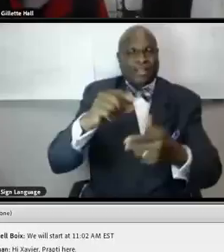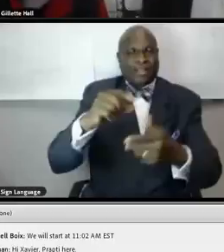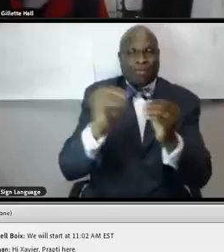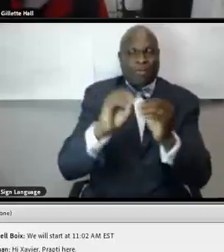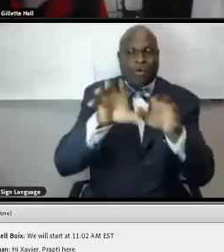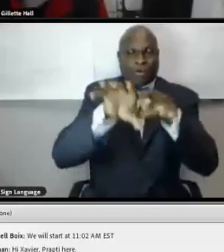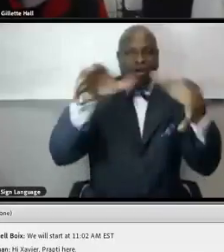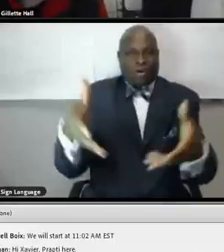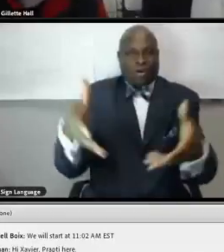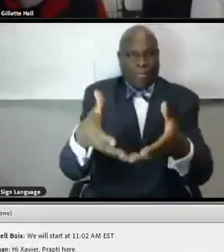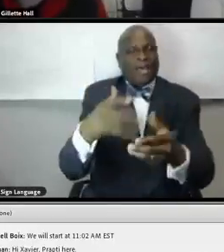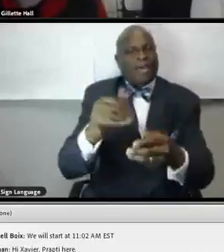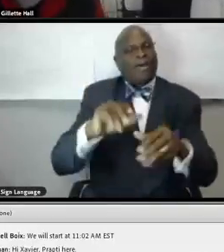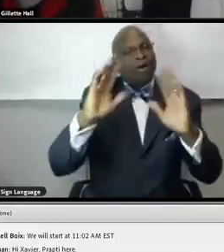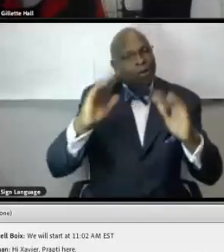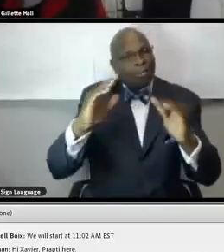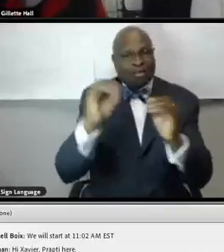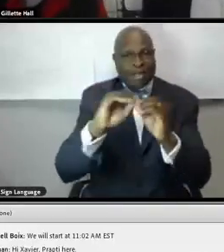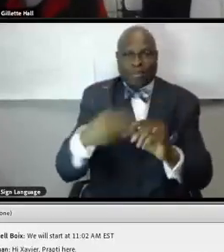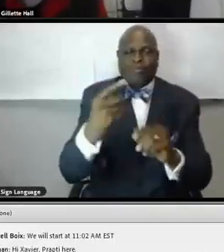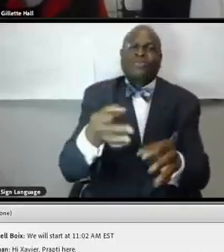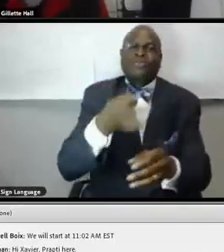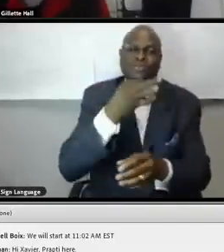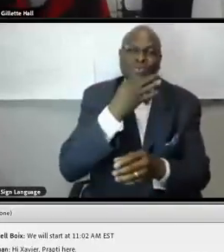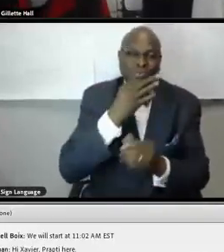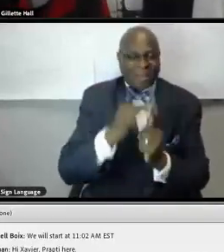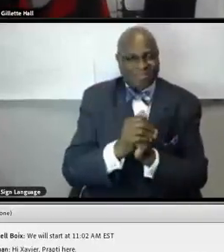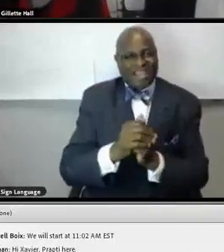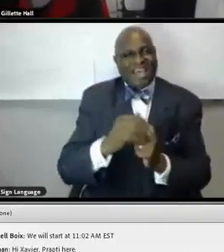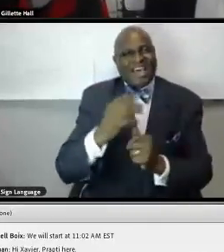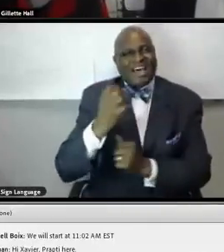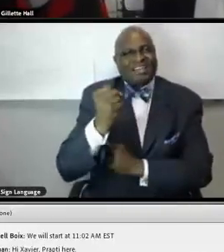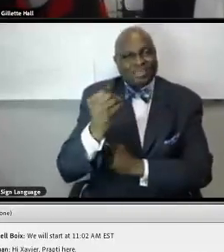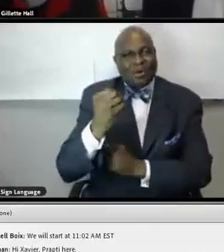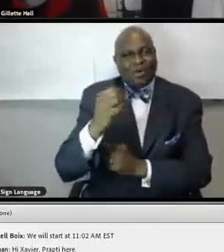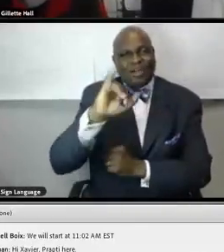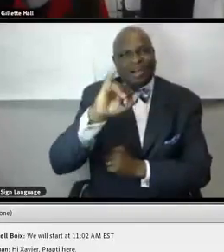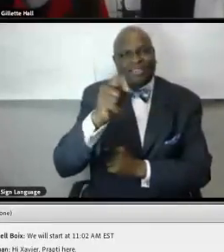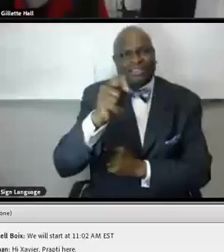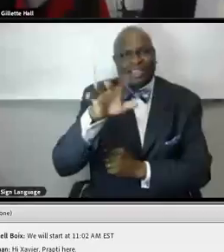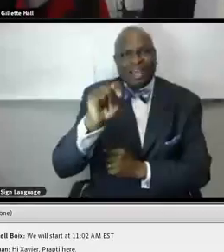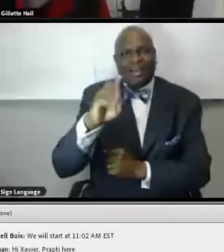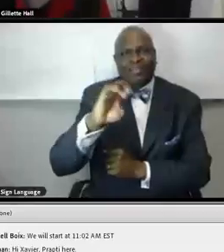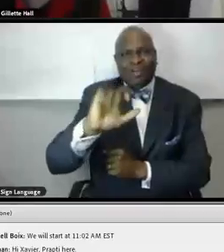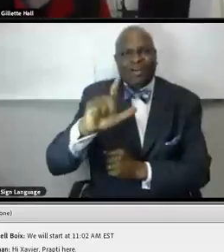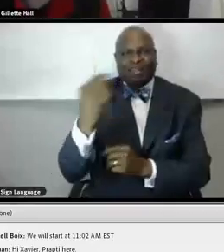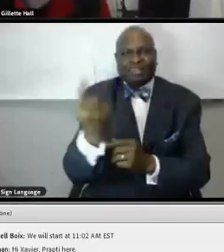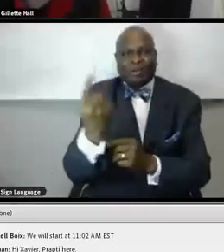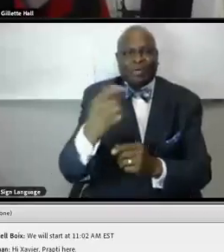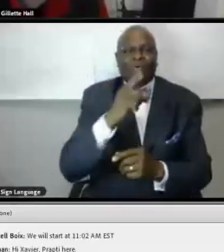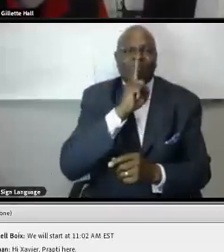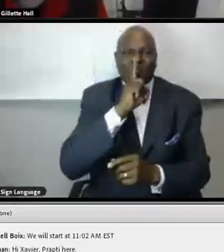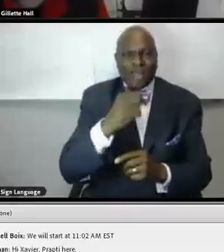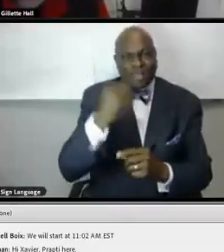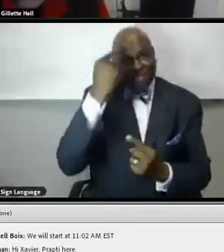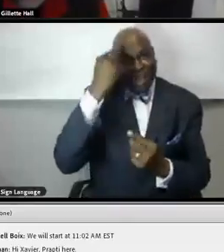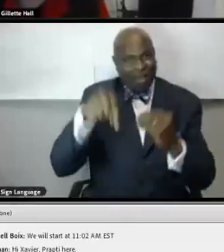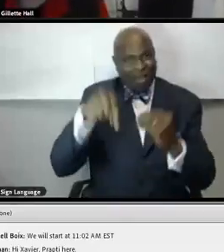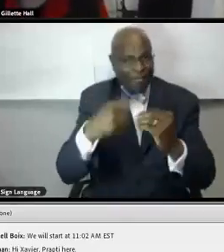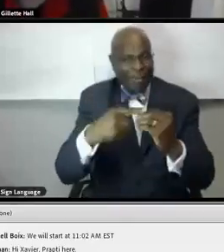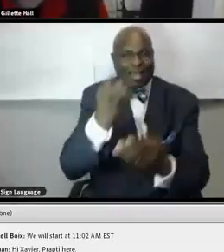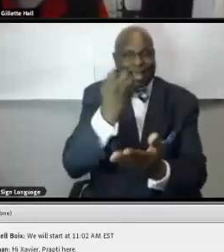more global. And hopefully there's going to be another one soon. So Gillette Hall is somebody who has really thought